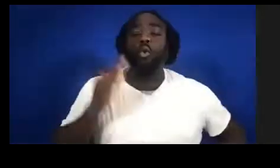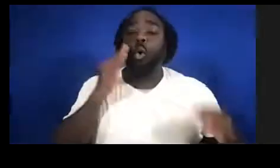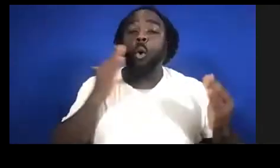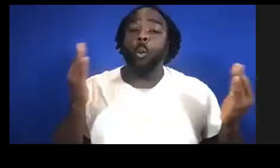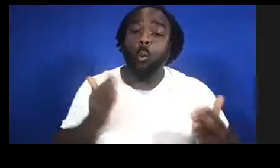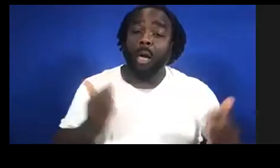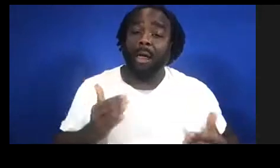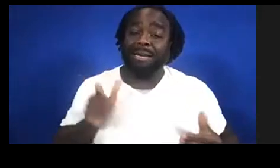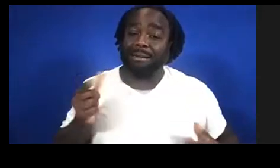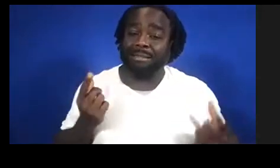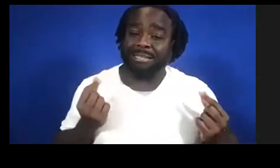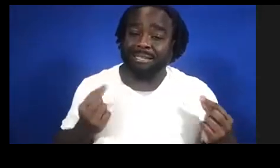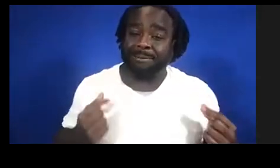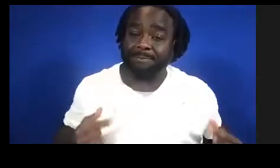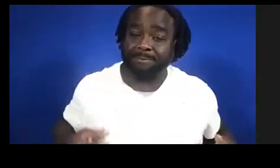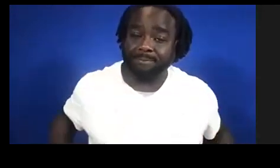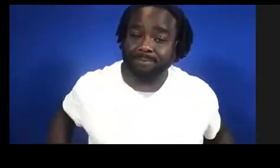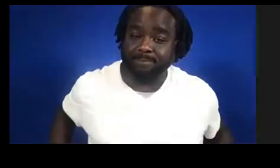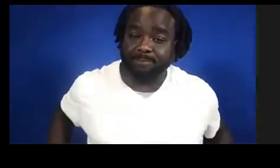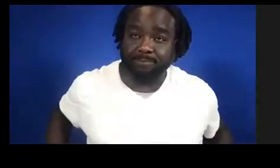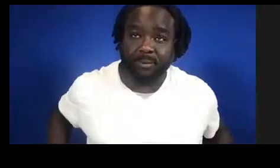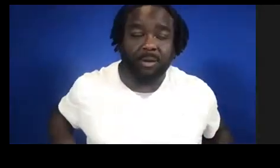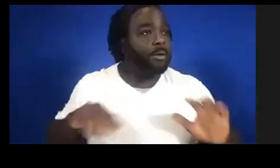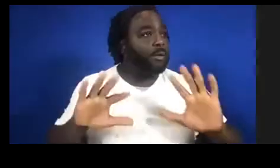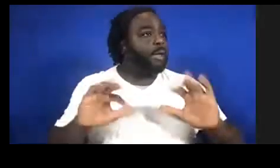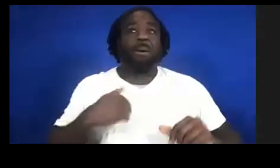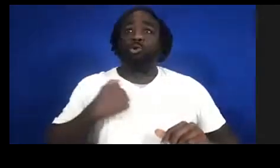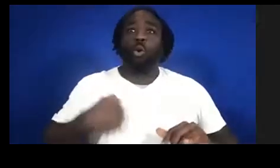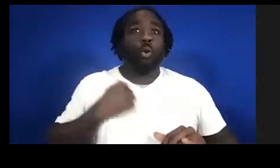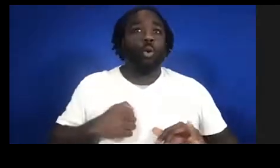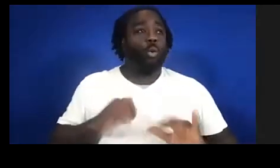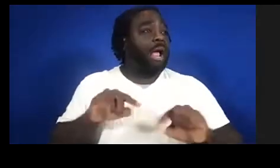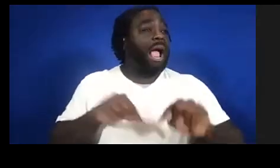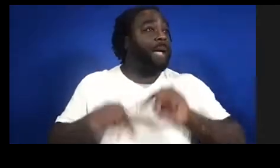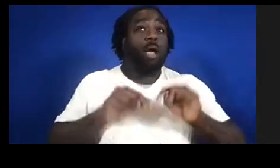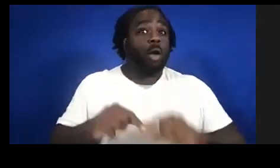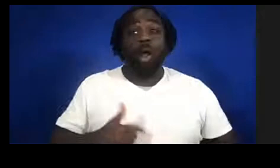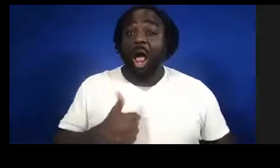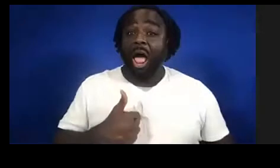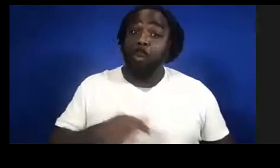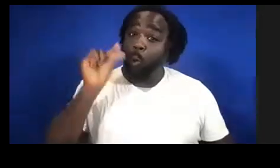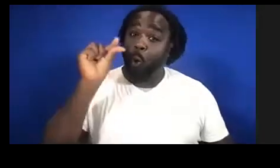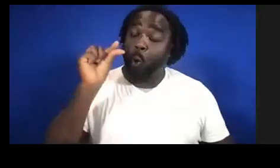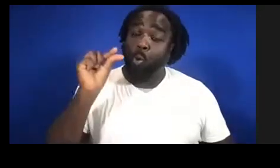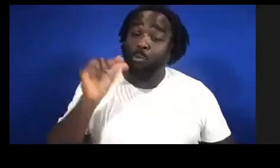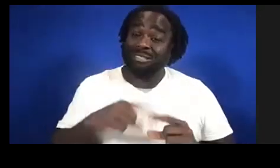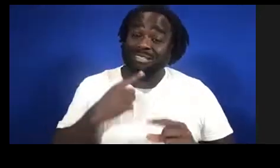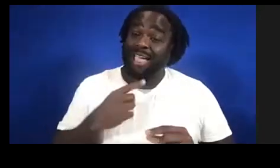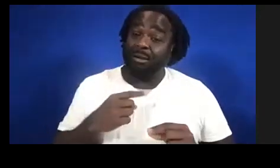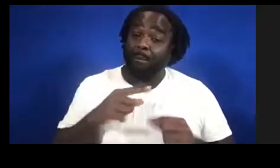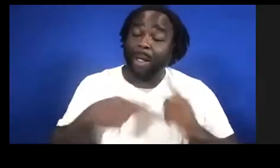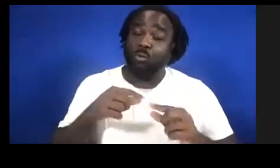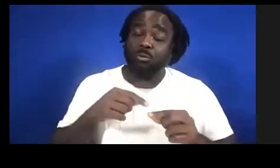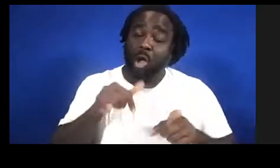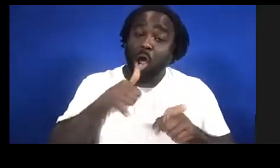So, I keep my eye on the interpreter, make sure that they doing fine. And in this one situation, I had this guy. Actually, let me back up for a